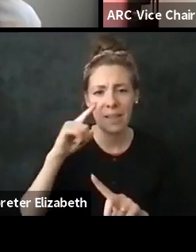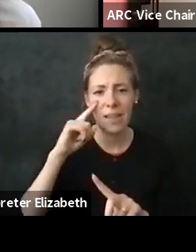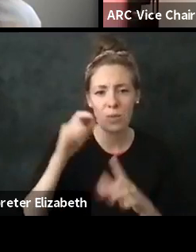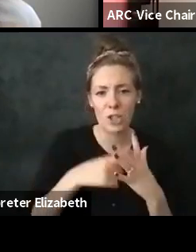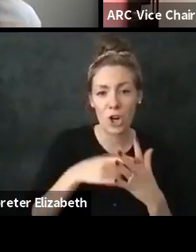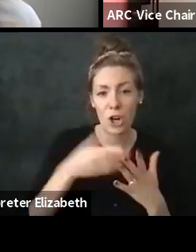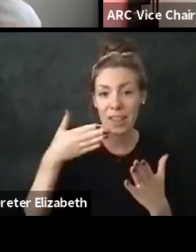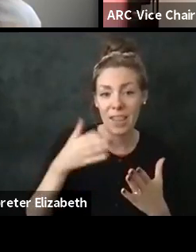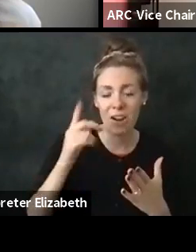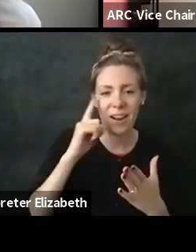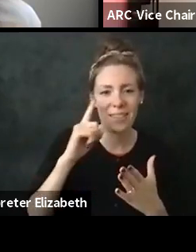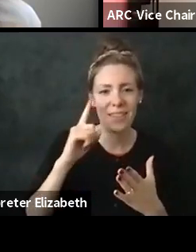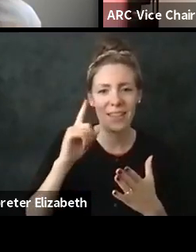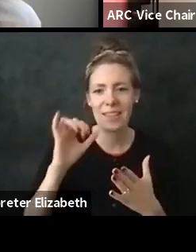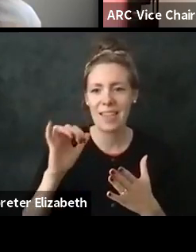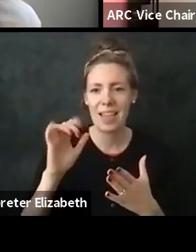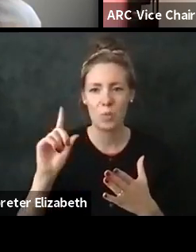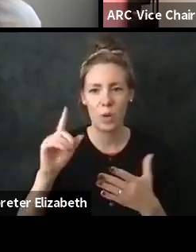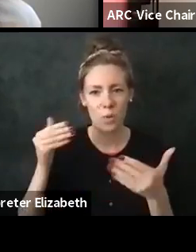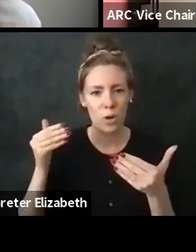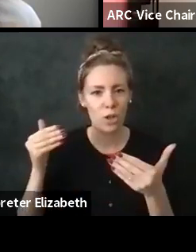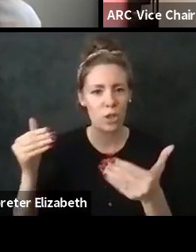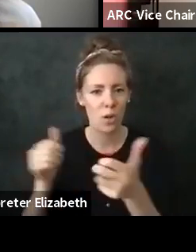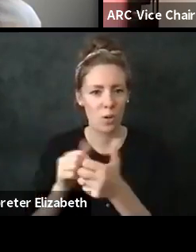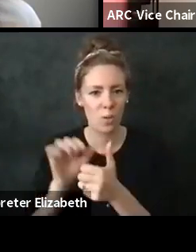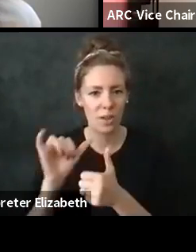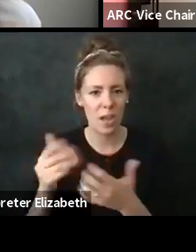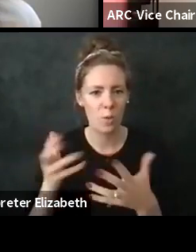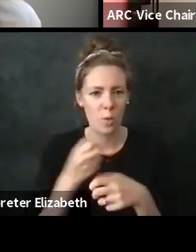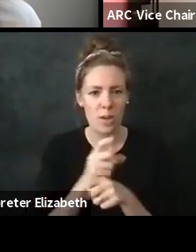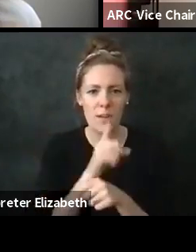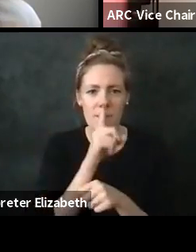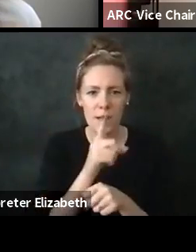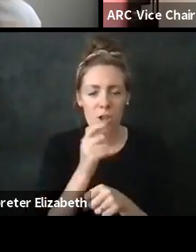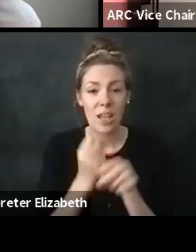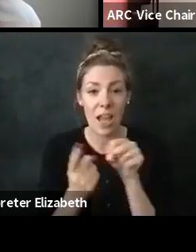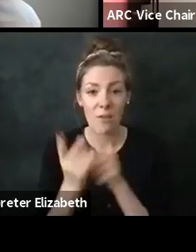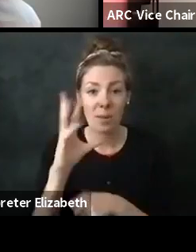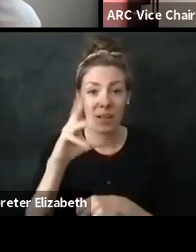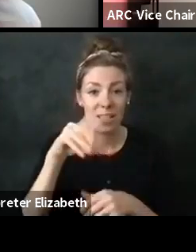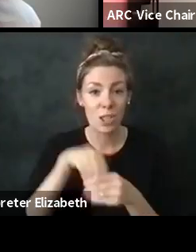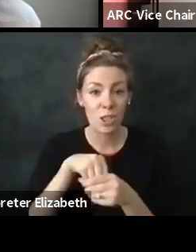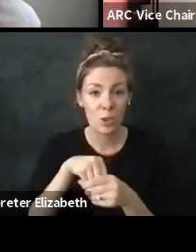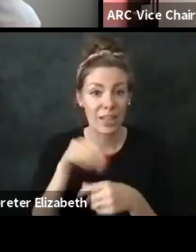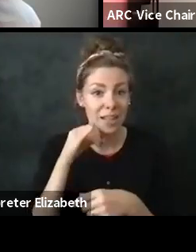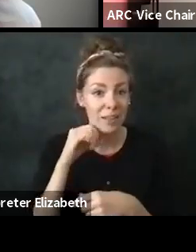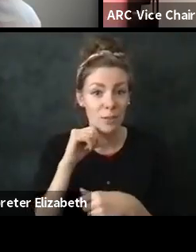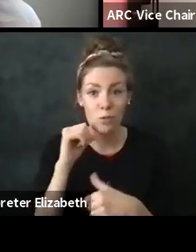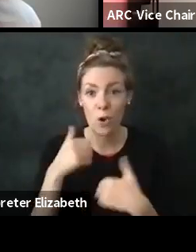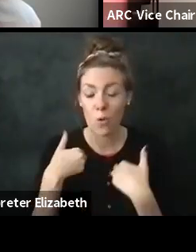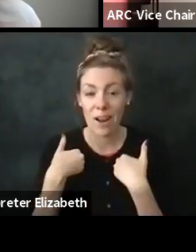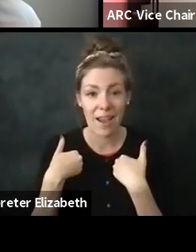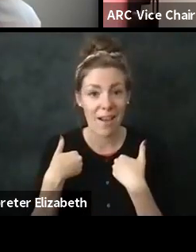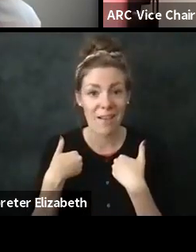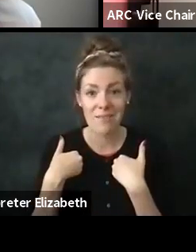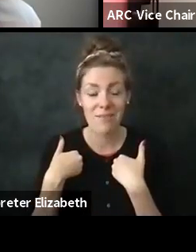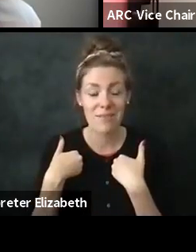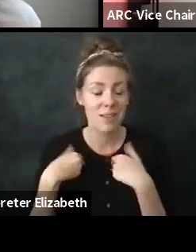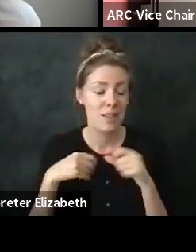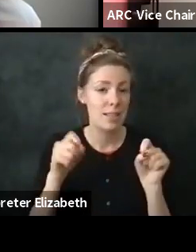point, I think that that's where we're going with this. We want to make sure that everybody is included. If you don't have the